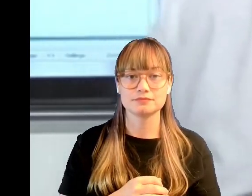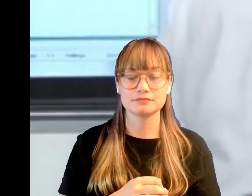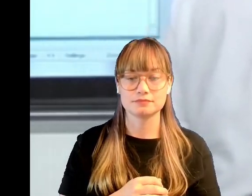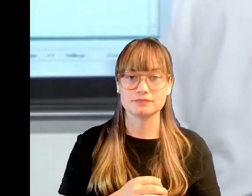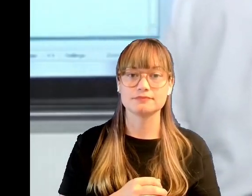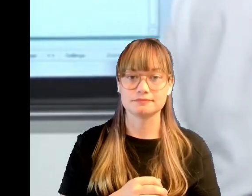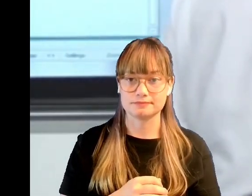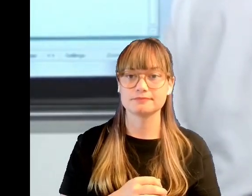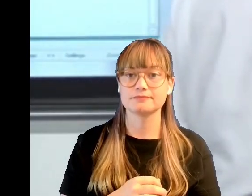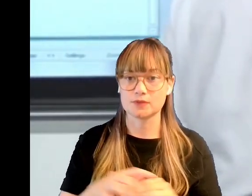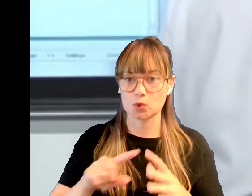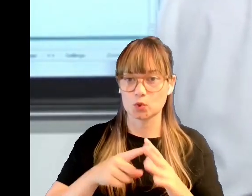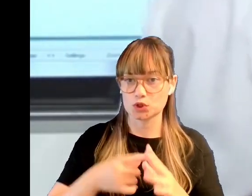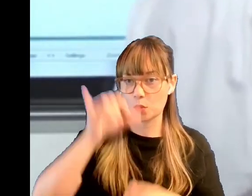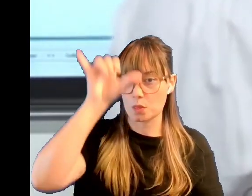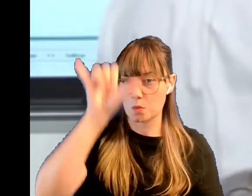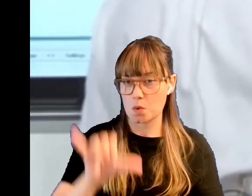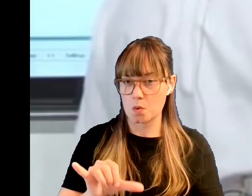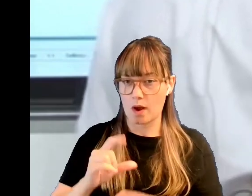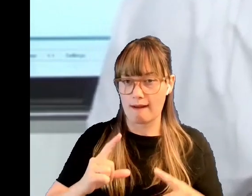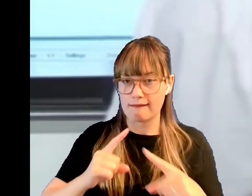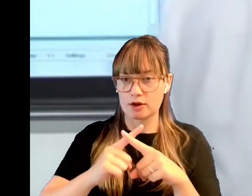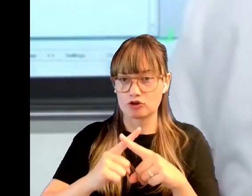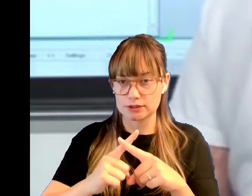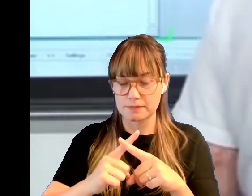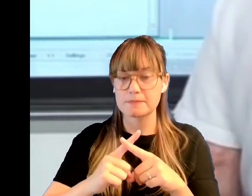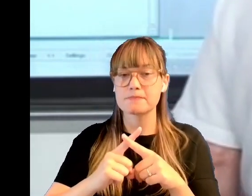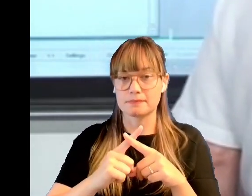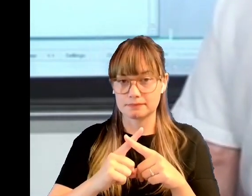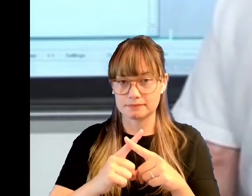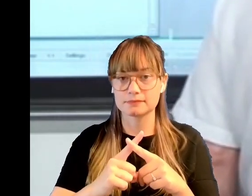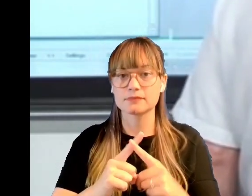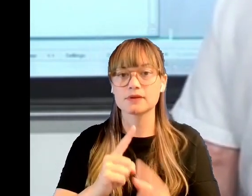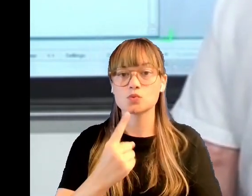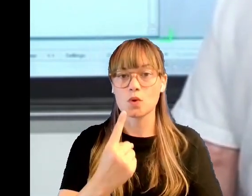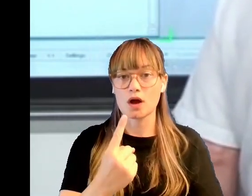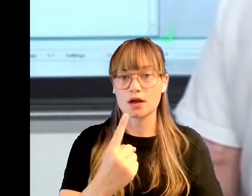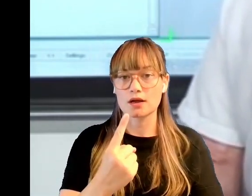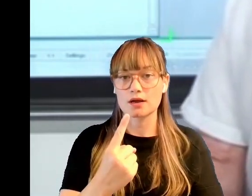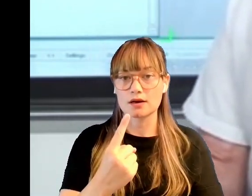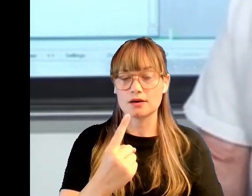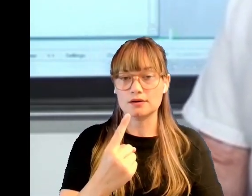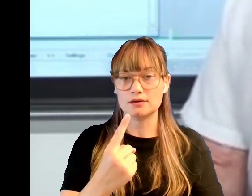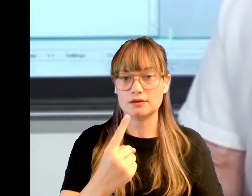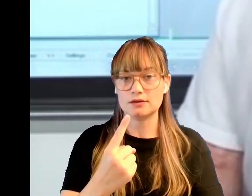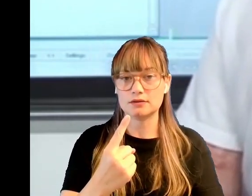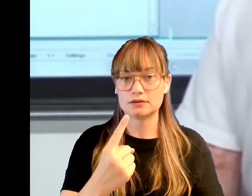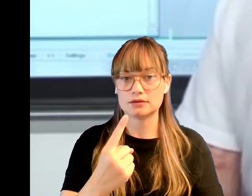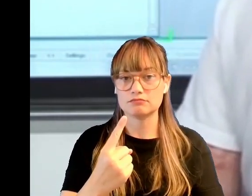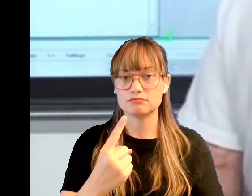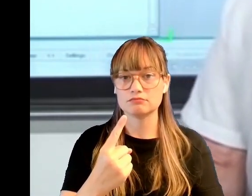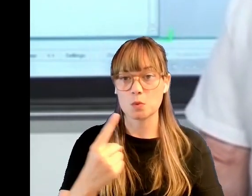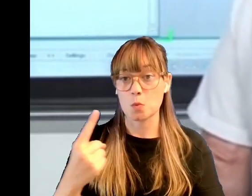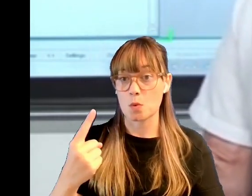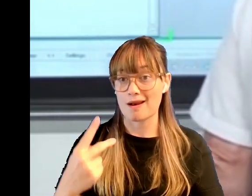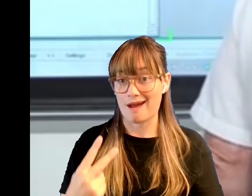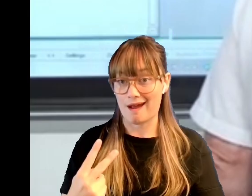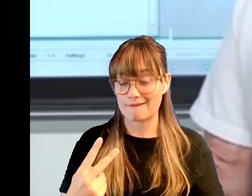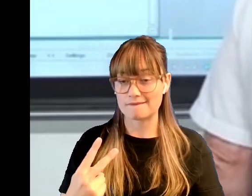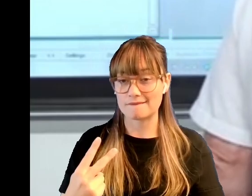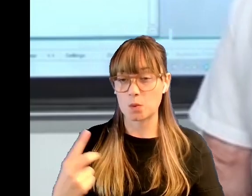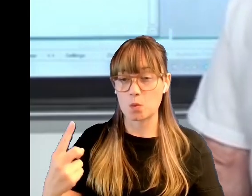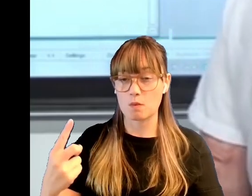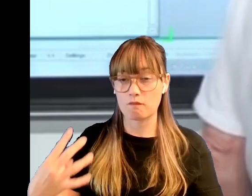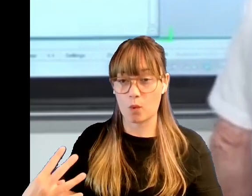zero, 1, we've got our same y-intercept, but 1 1/2, 2 1/4,